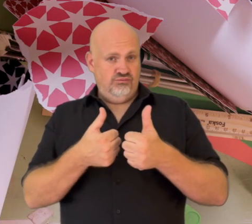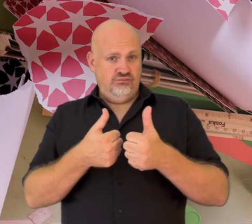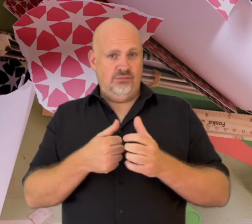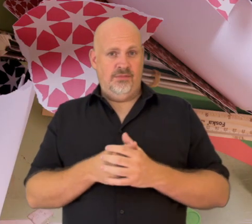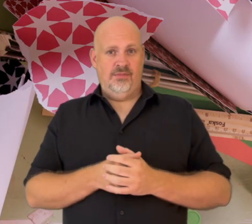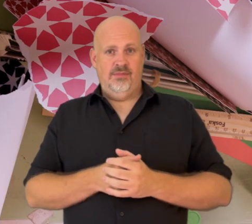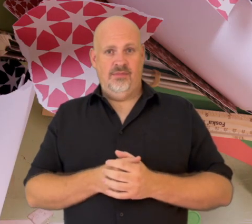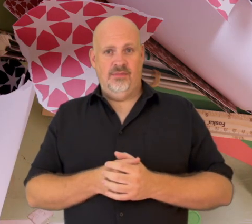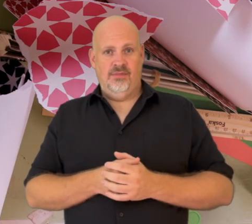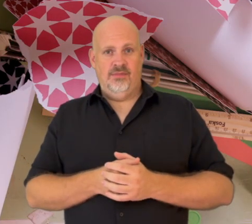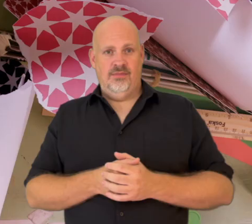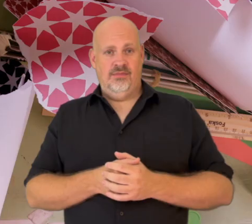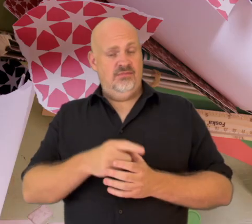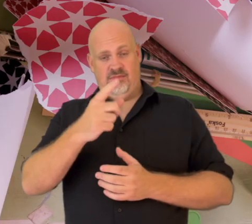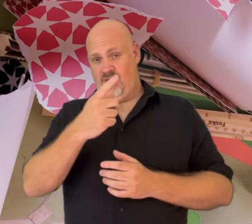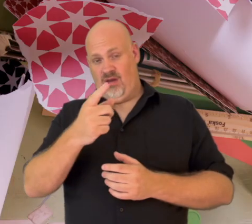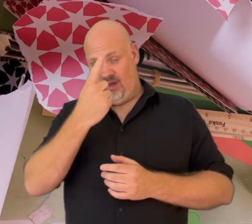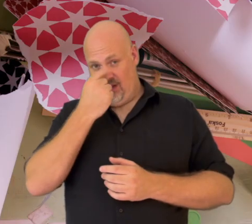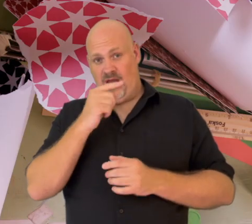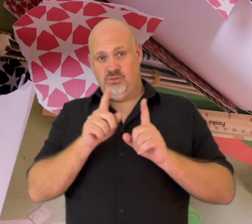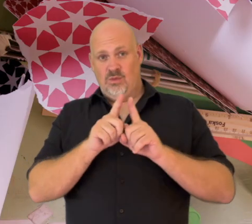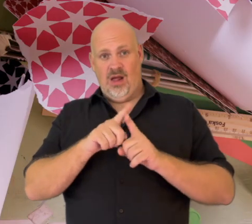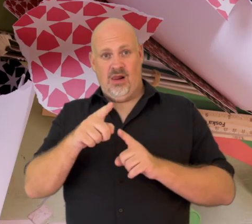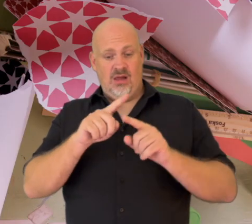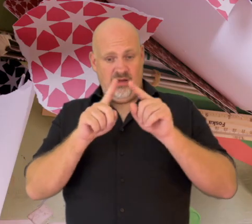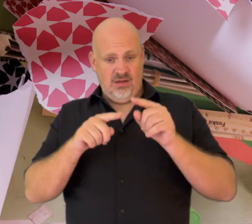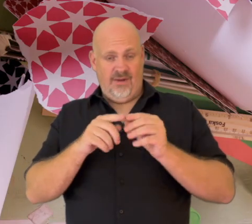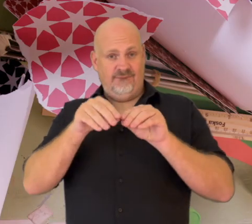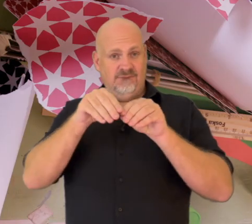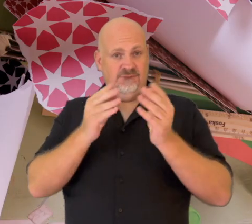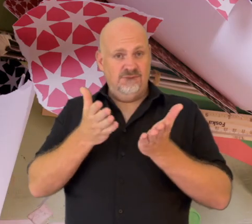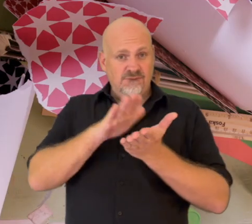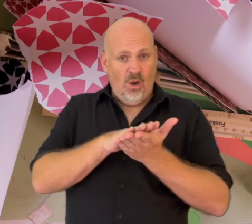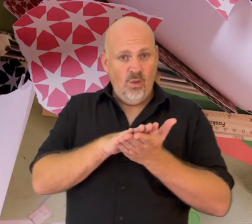always fold things in half, so you can make a hole in the middle of it.